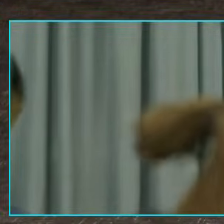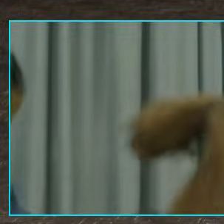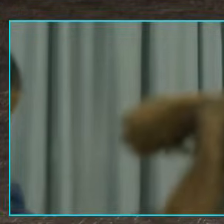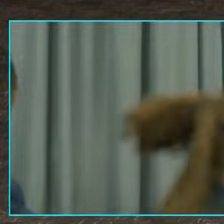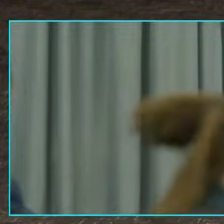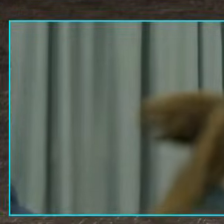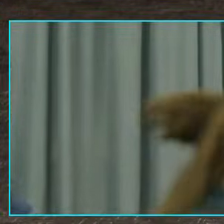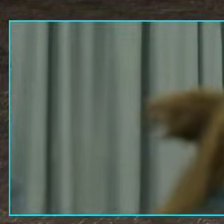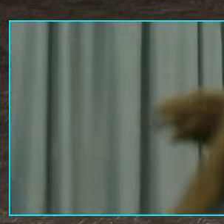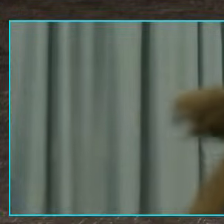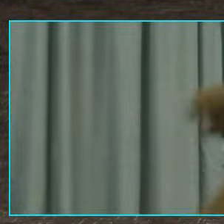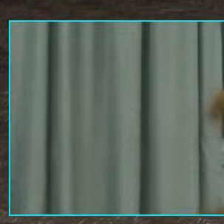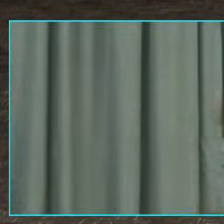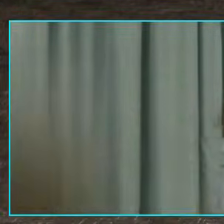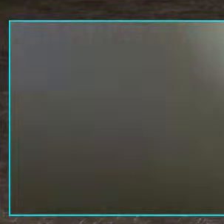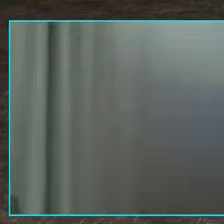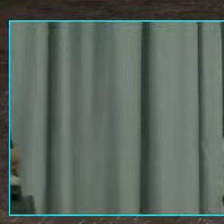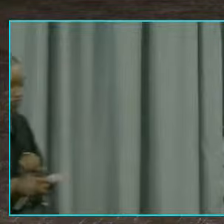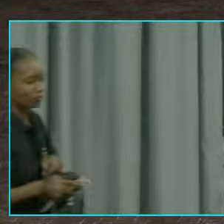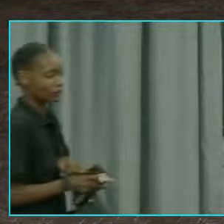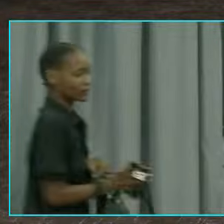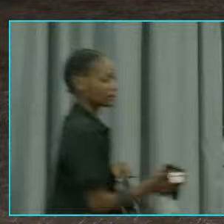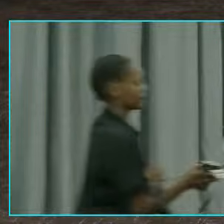What will be our role? Are we